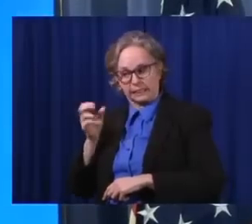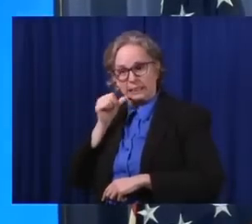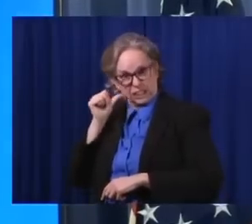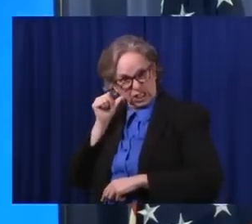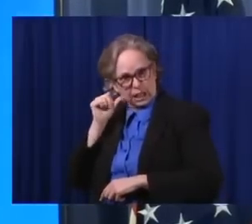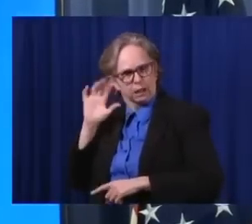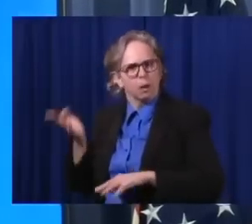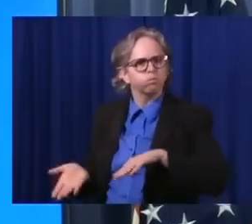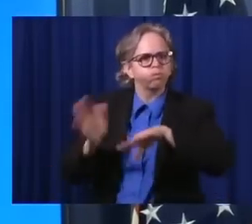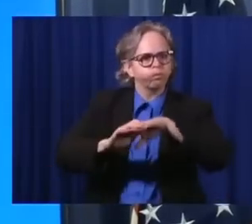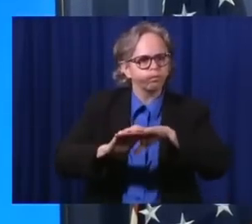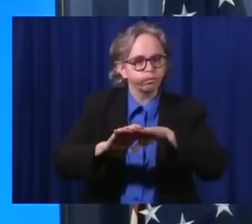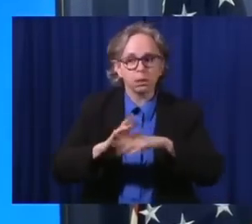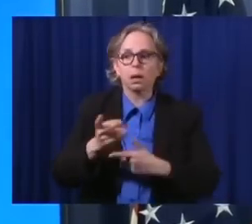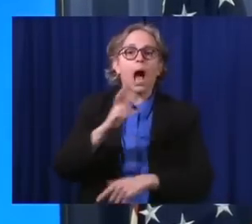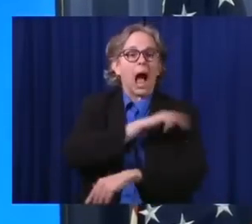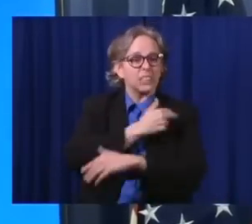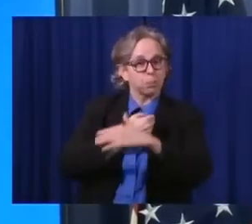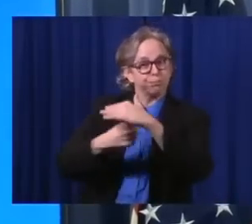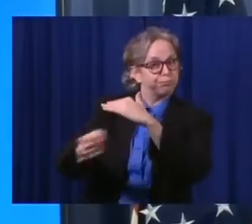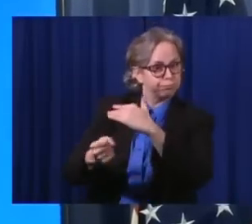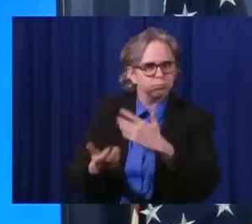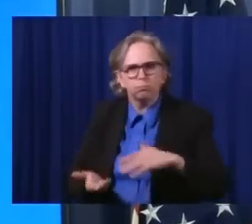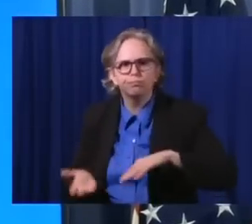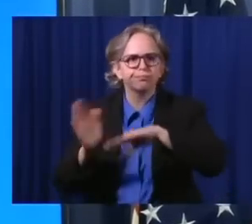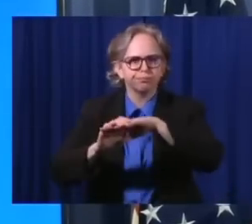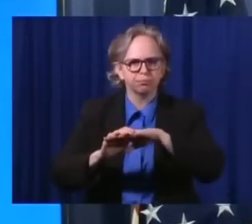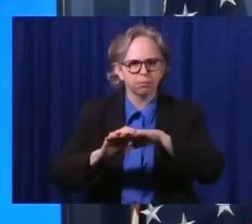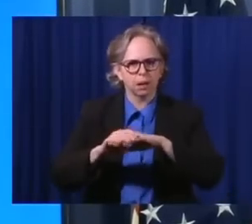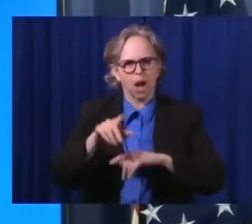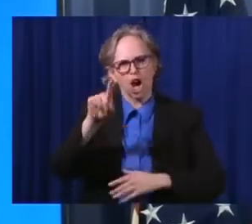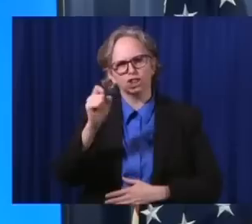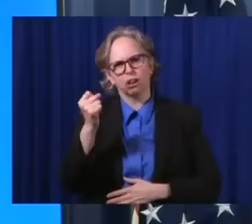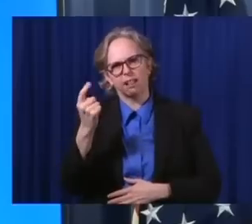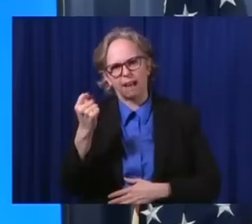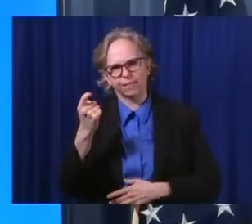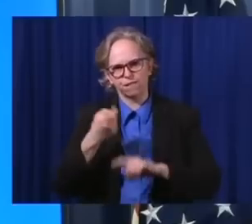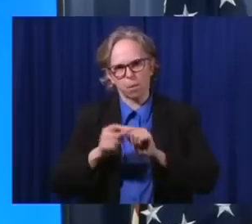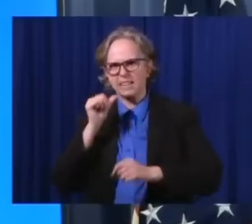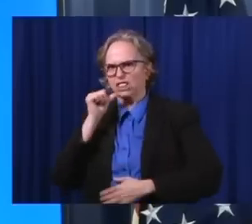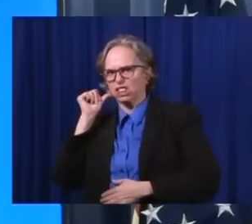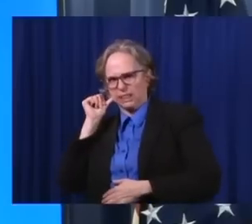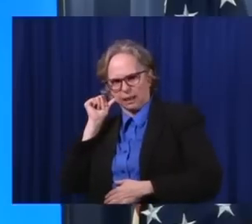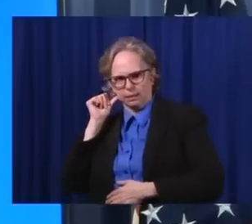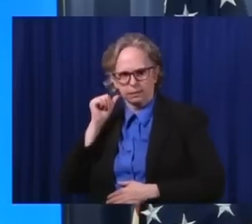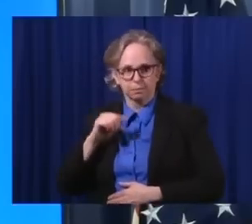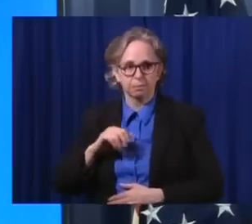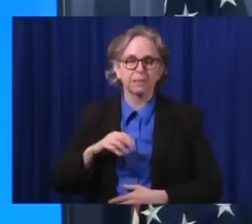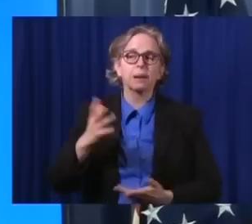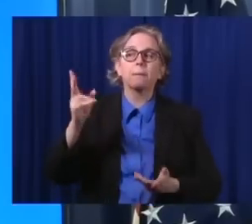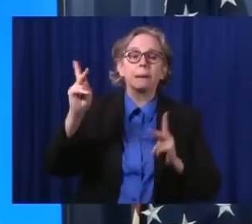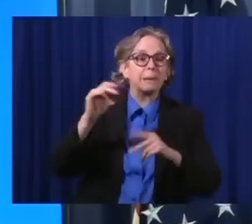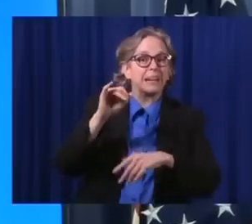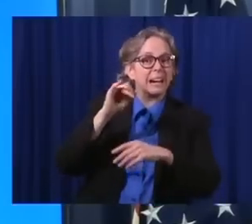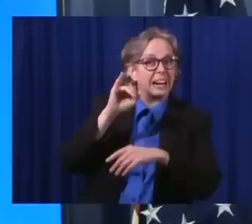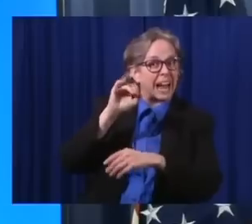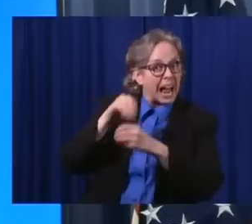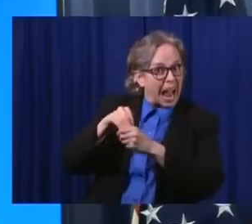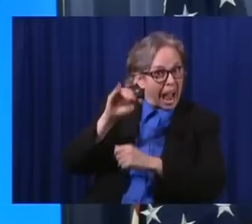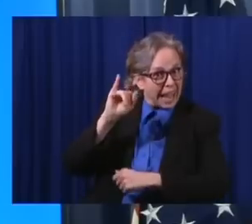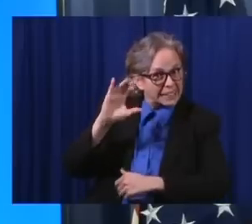by 111 to 5811 as the total hospitalizations. And ICU admissions are